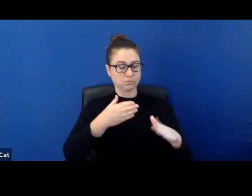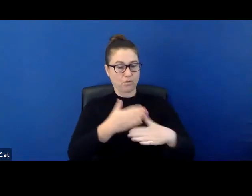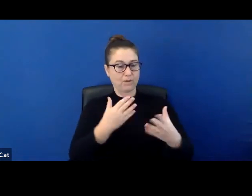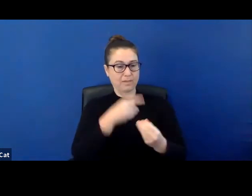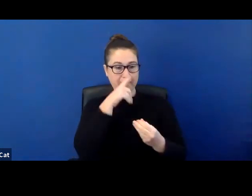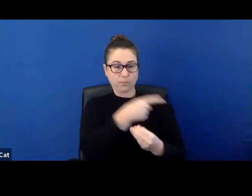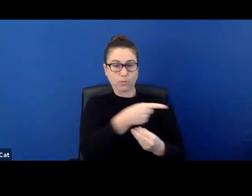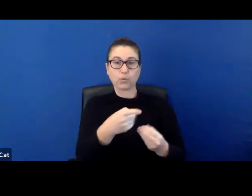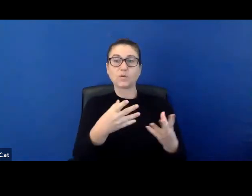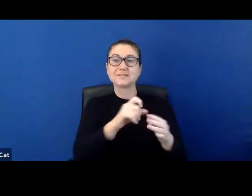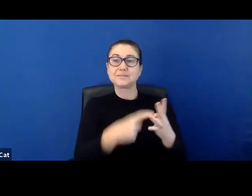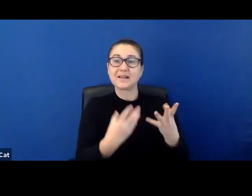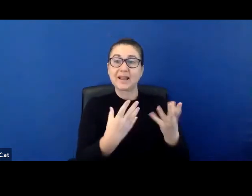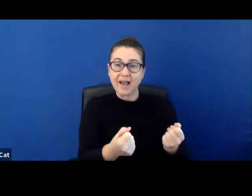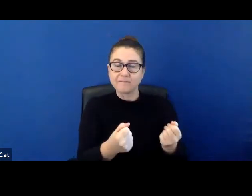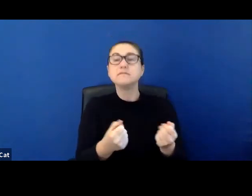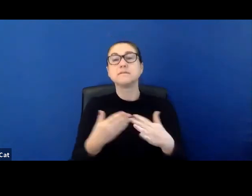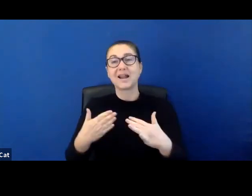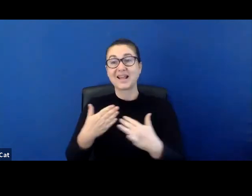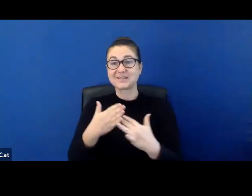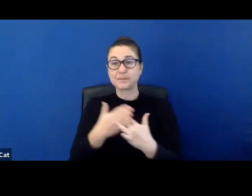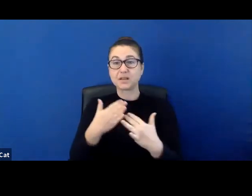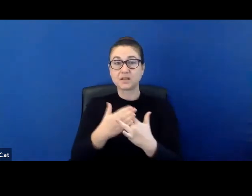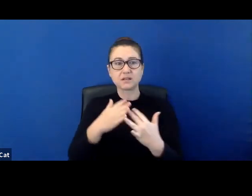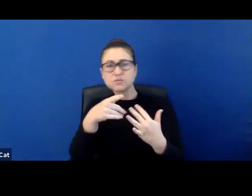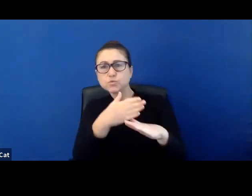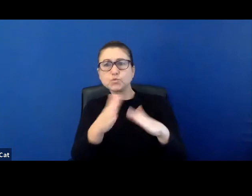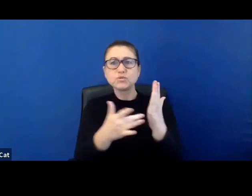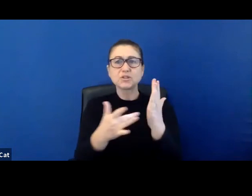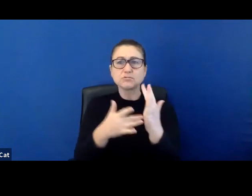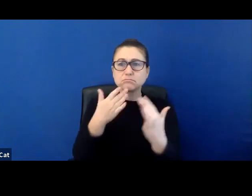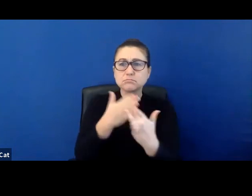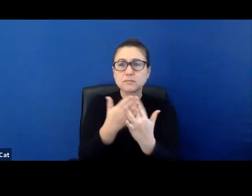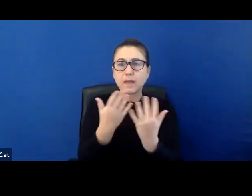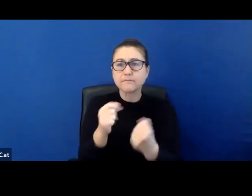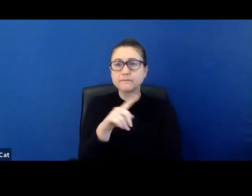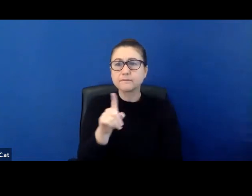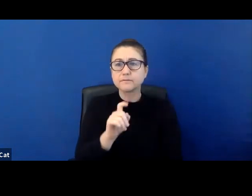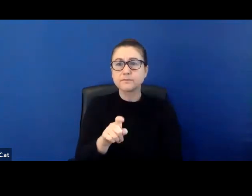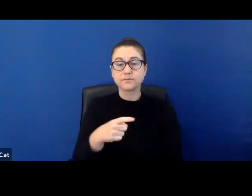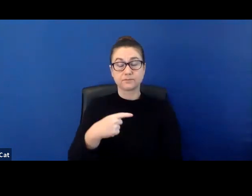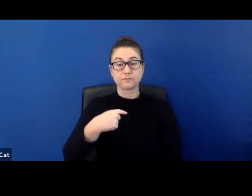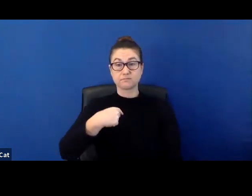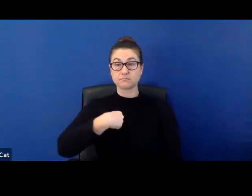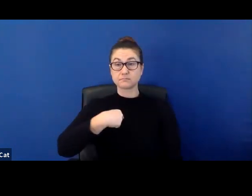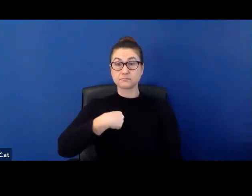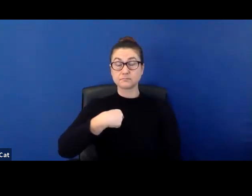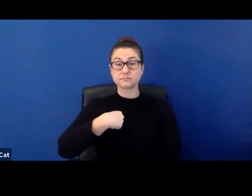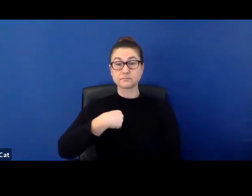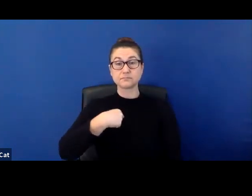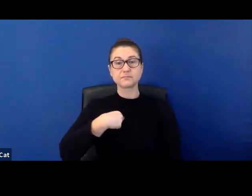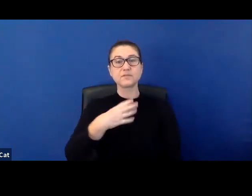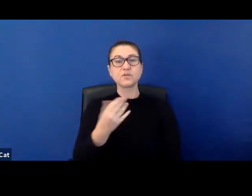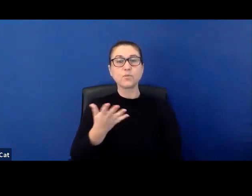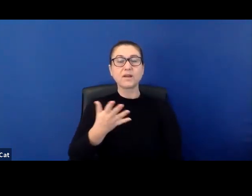disability and accessibility of new technologies. I'm speaking to you from the